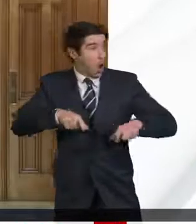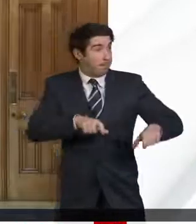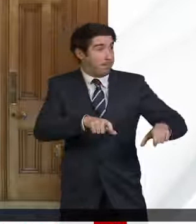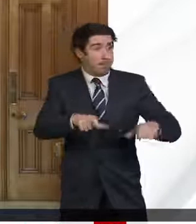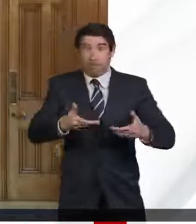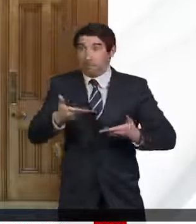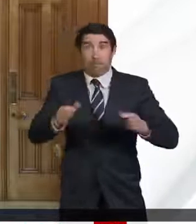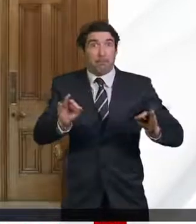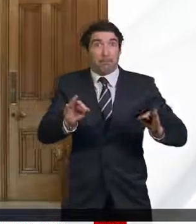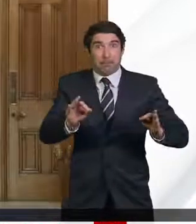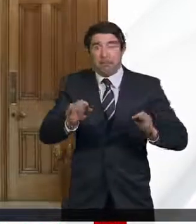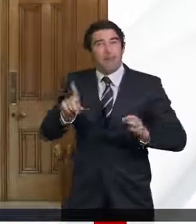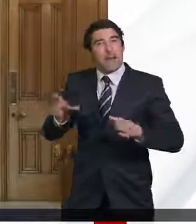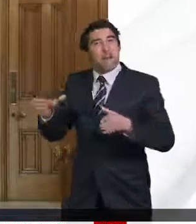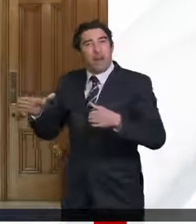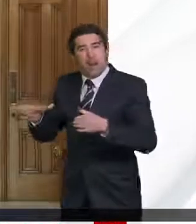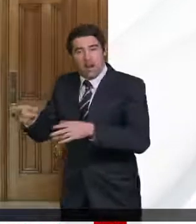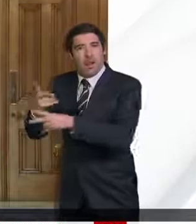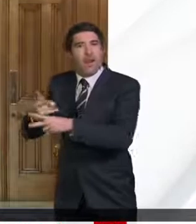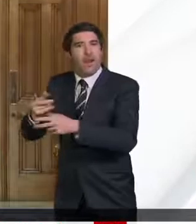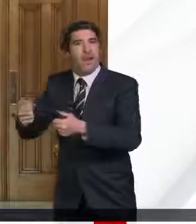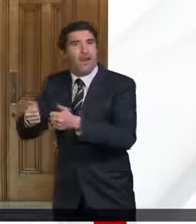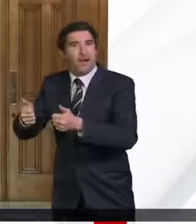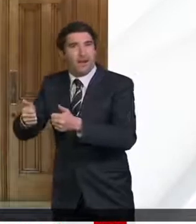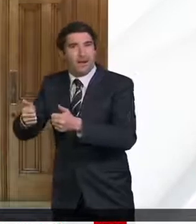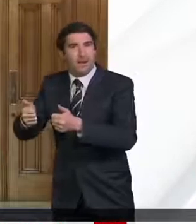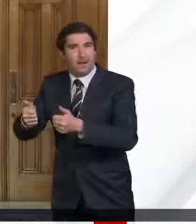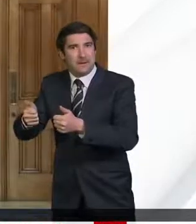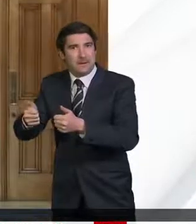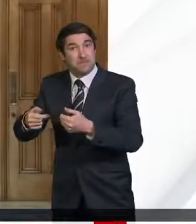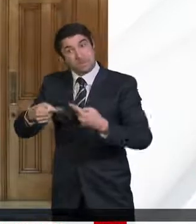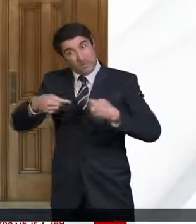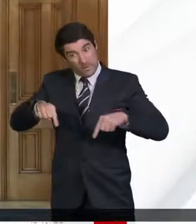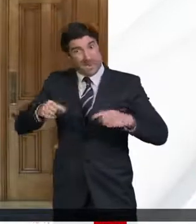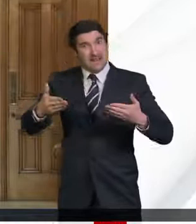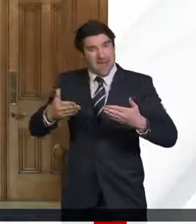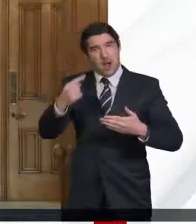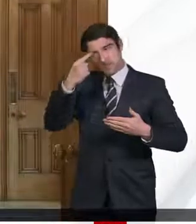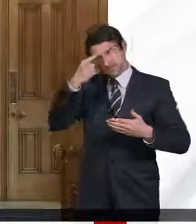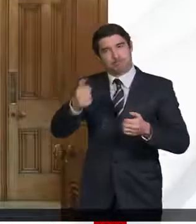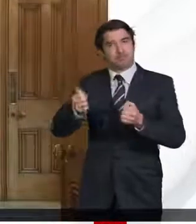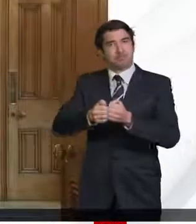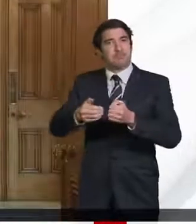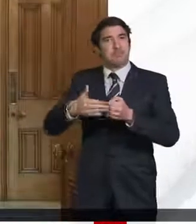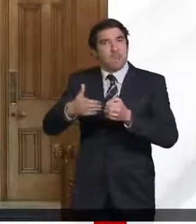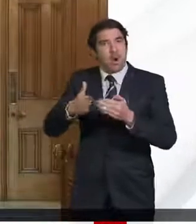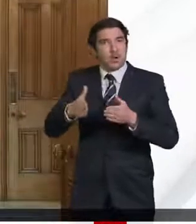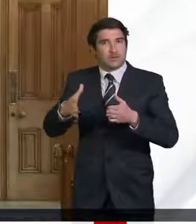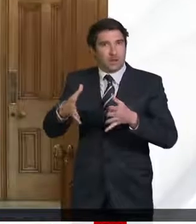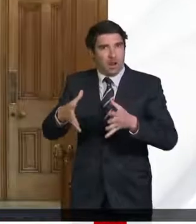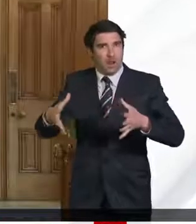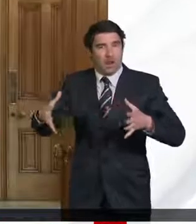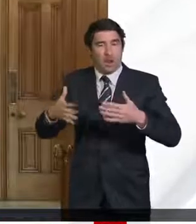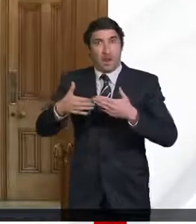line, and more testing is taking place to help those self-isolating come back and to protect those working so